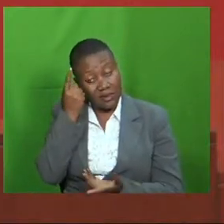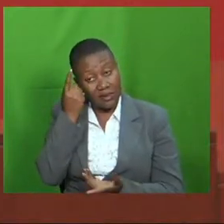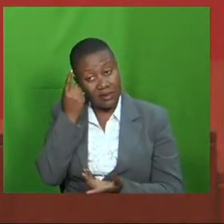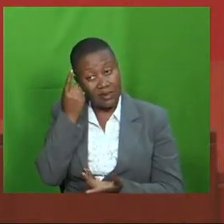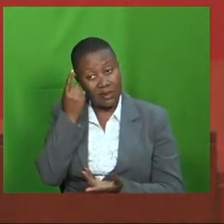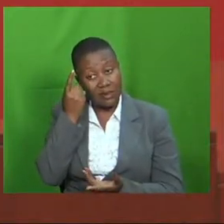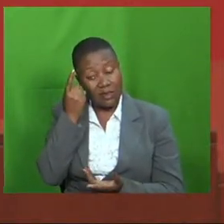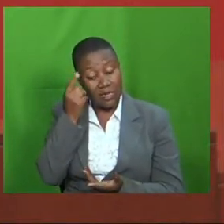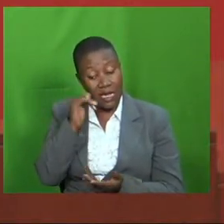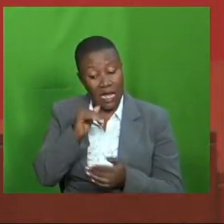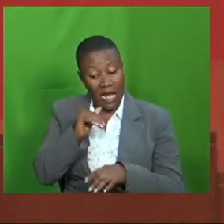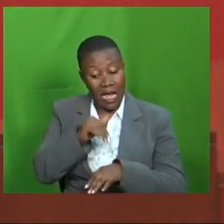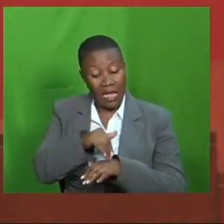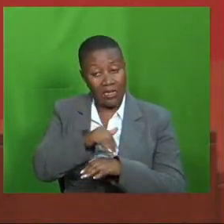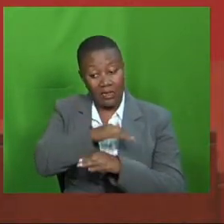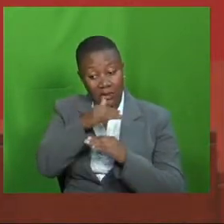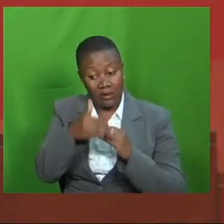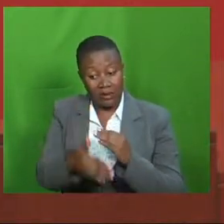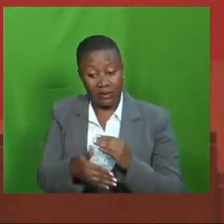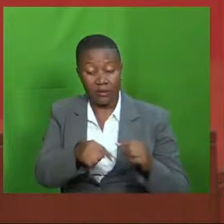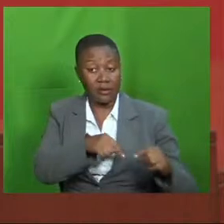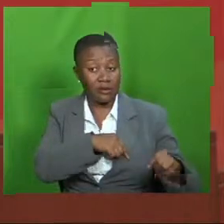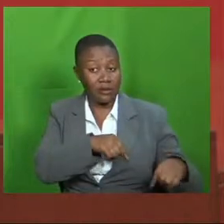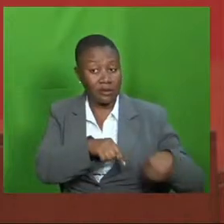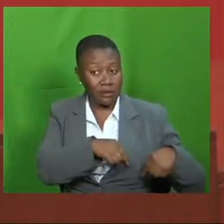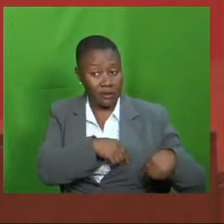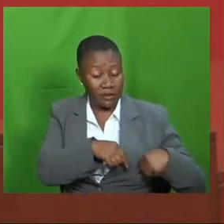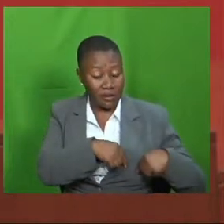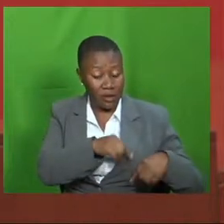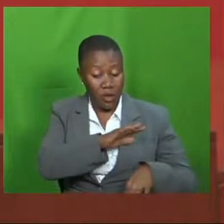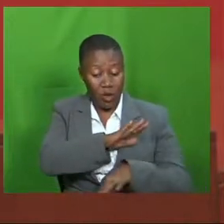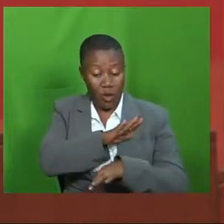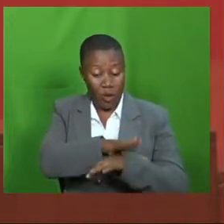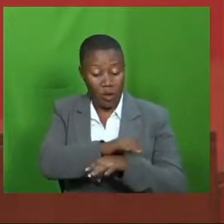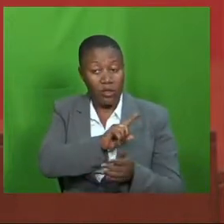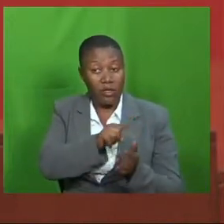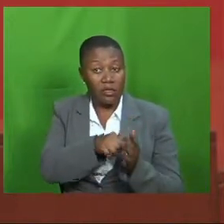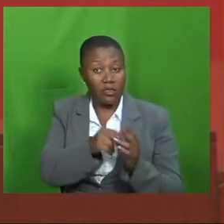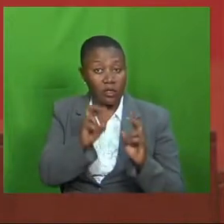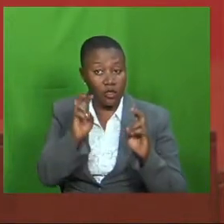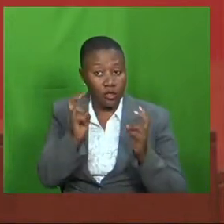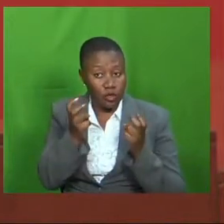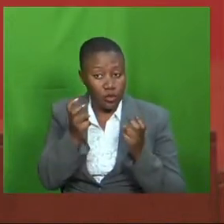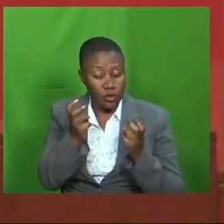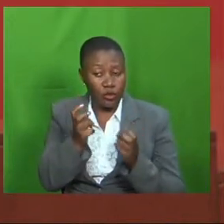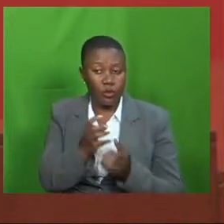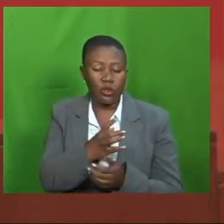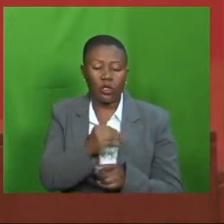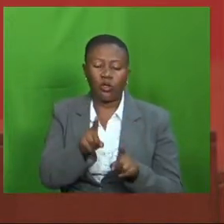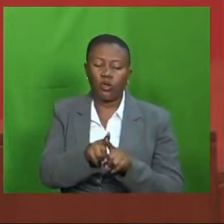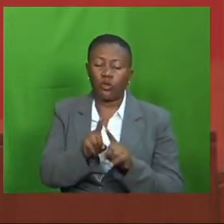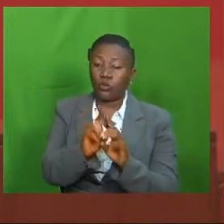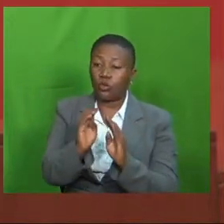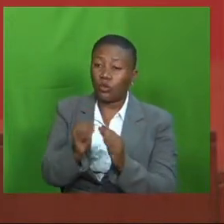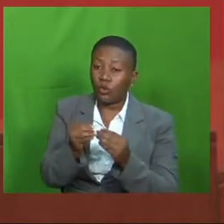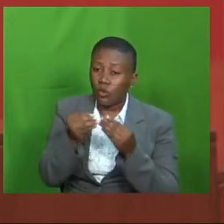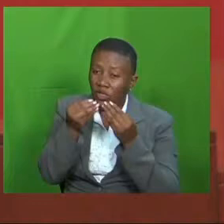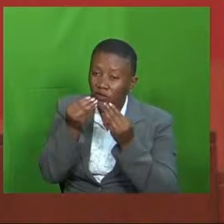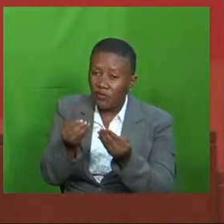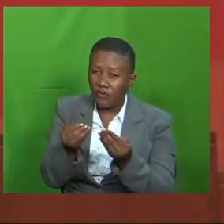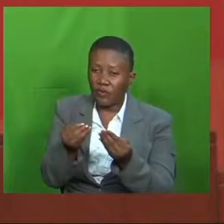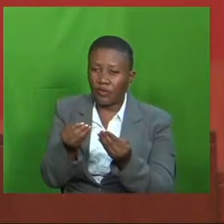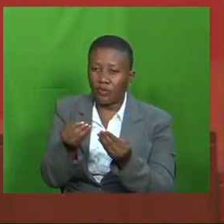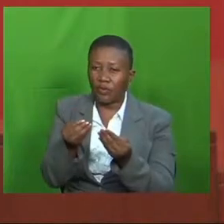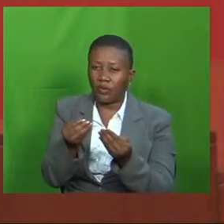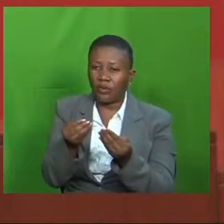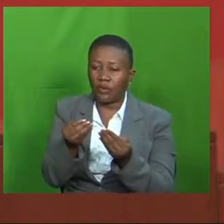at the end of the debate on this matter, and I'll give you copious